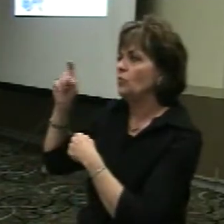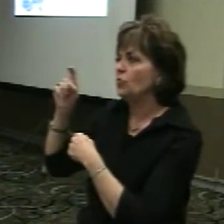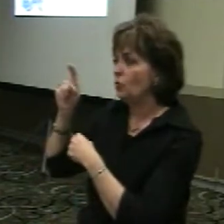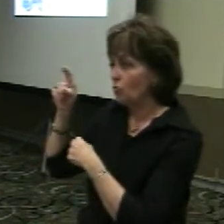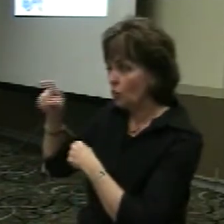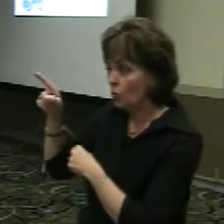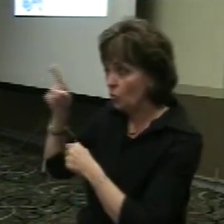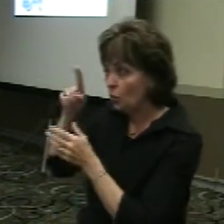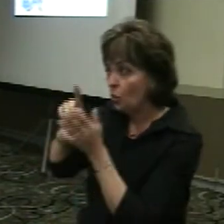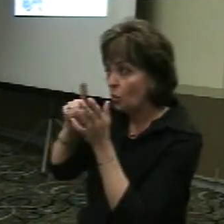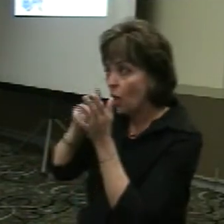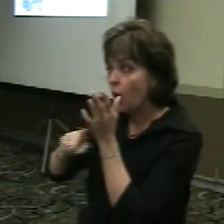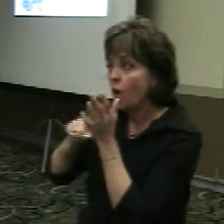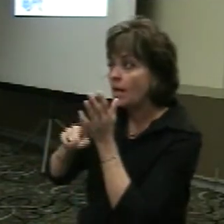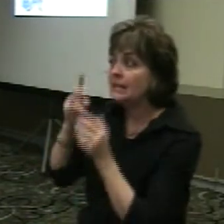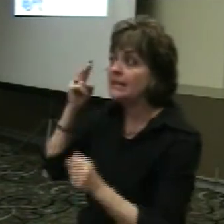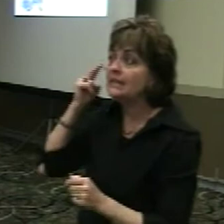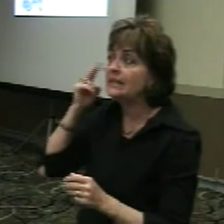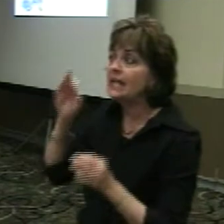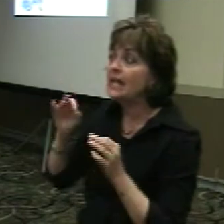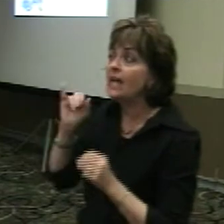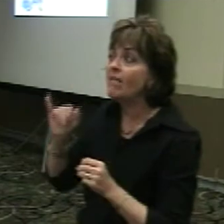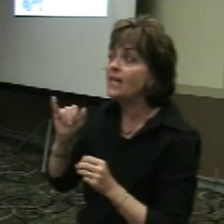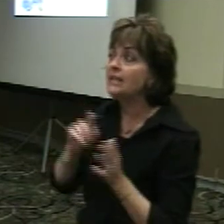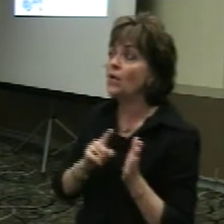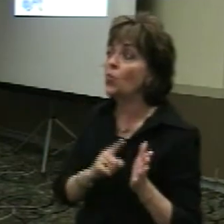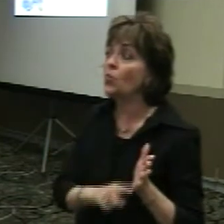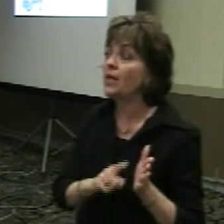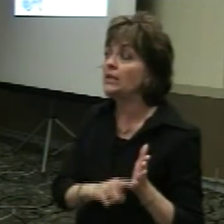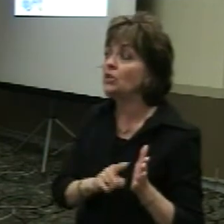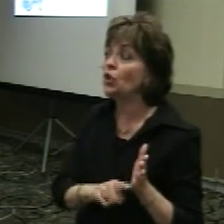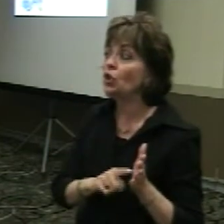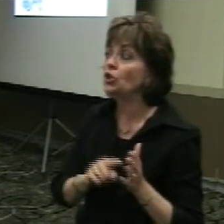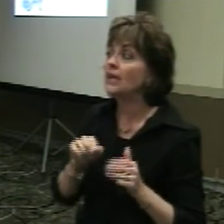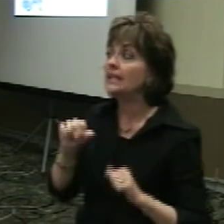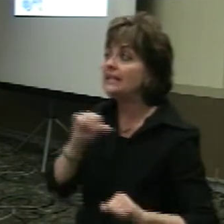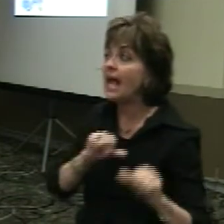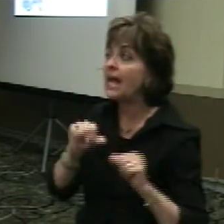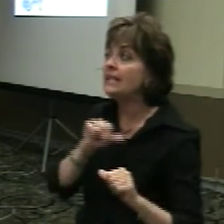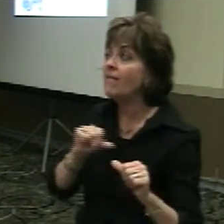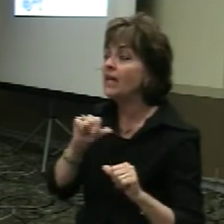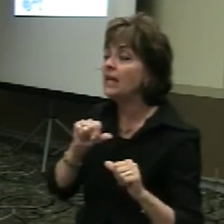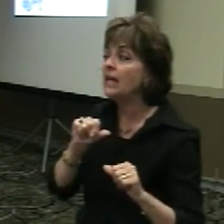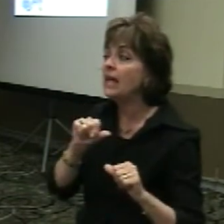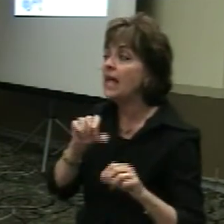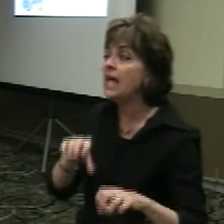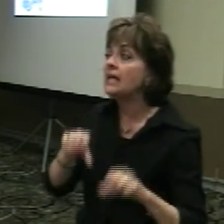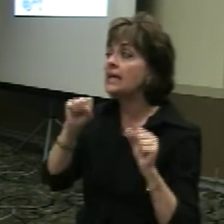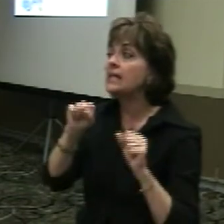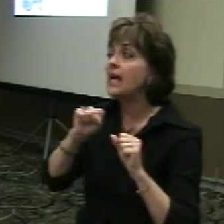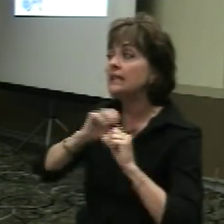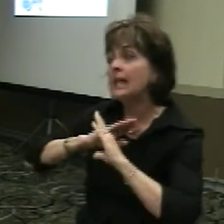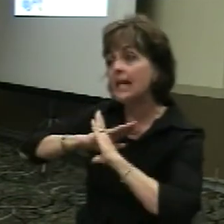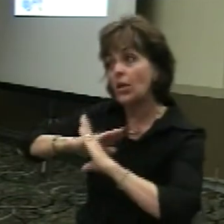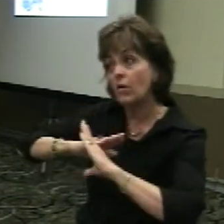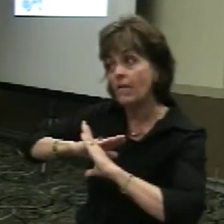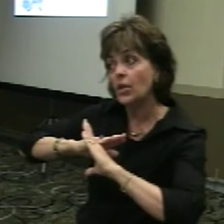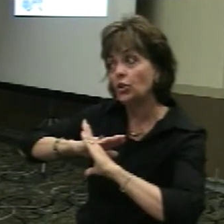do you look up to see if it is research, scientifically conducted